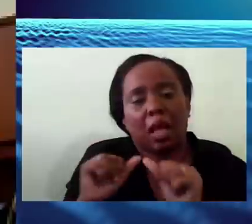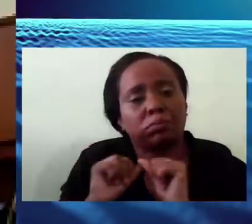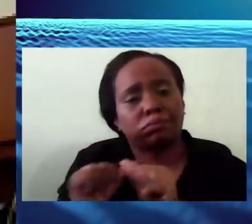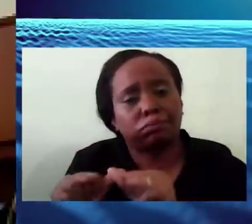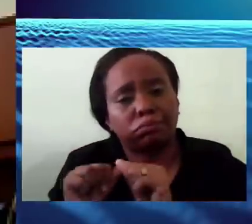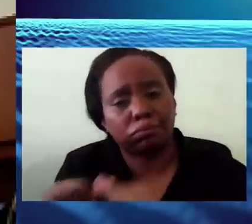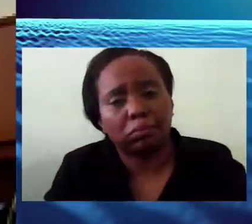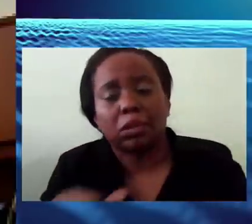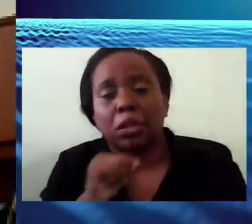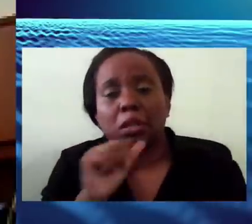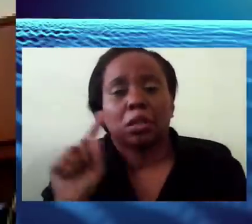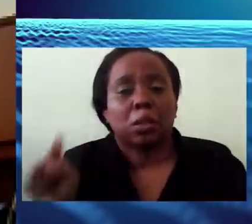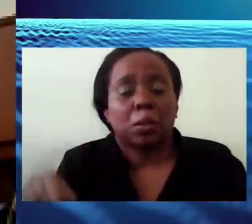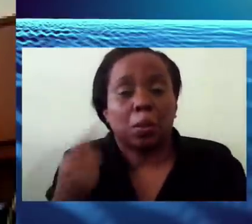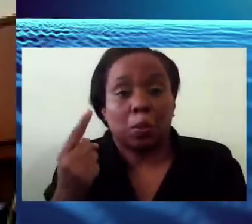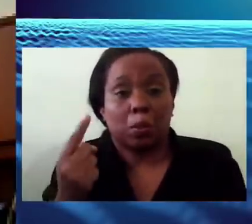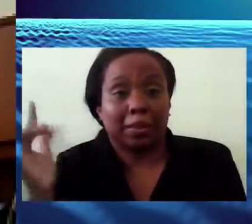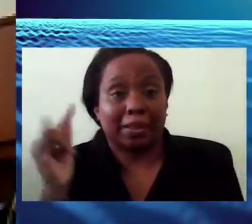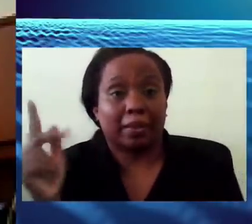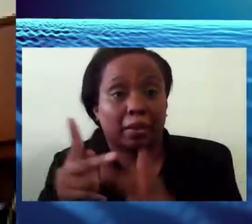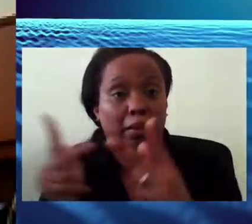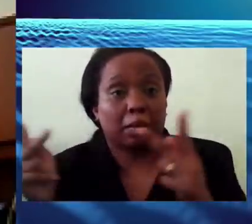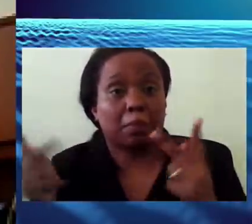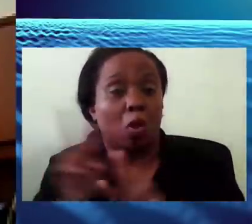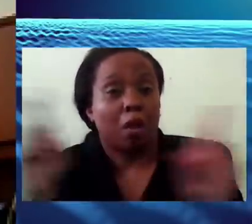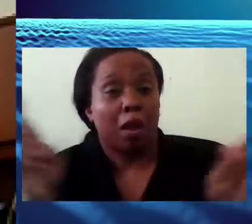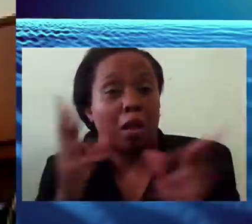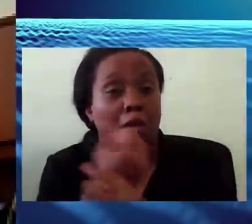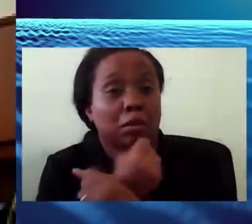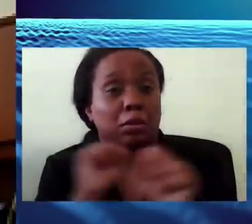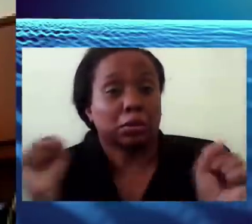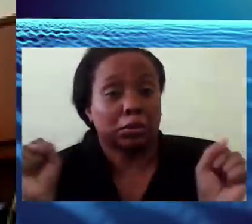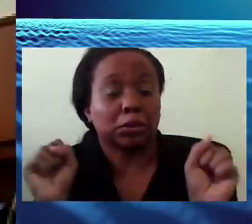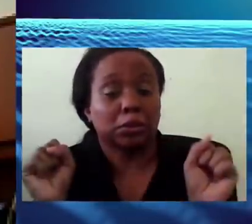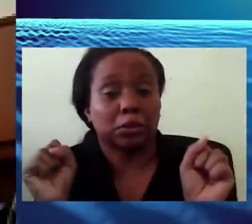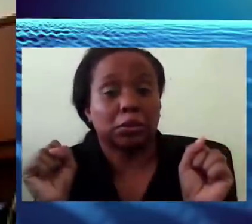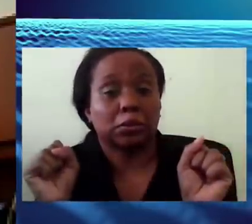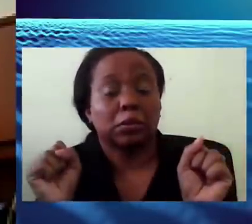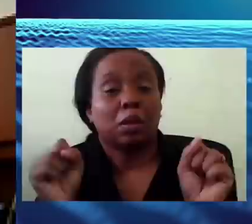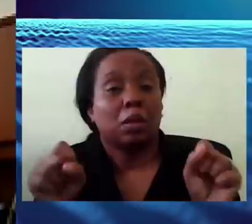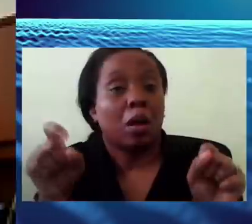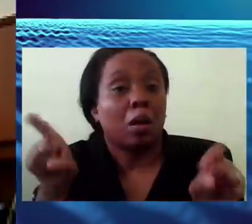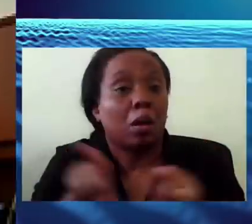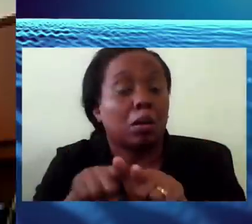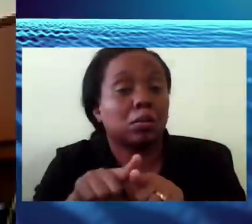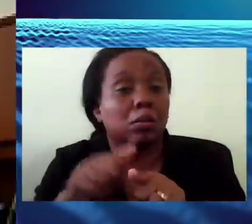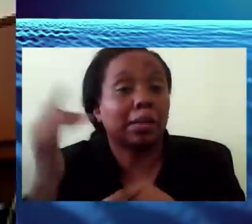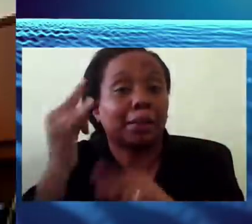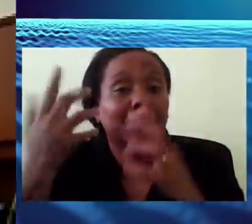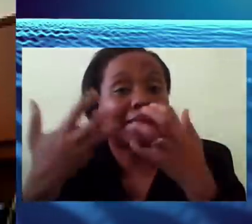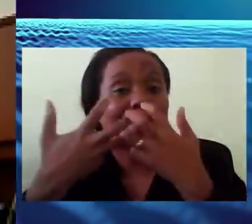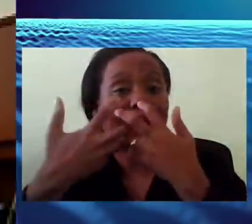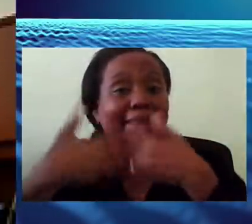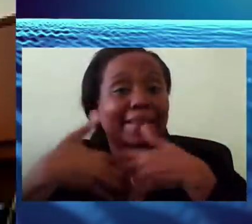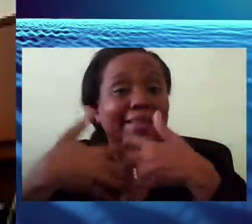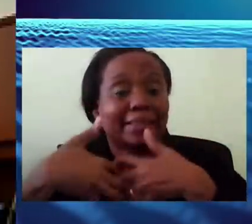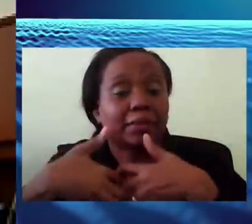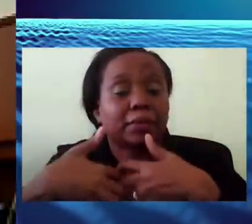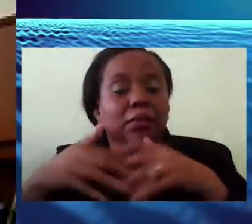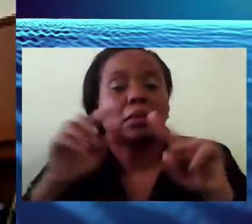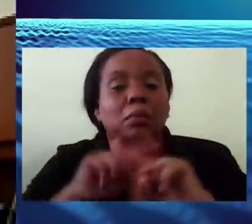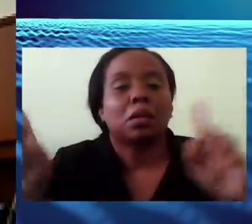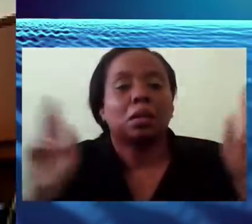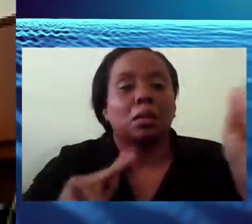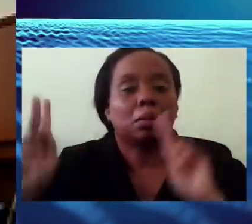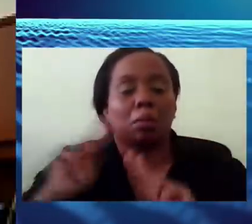just the facility ready and safe for flights, including the engines of our flights, but most importantly, that the people who